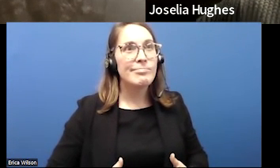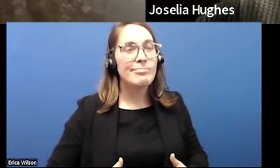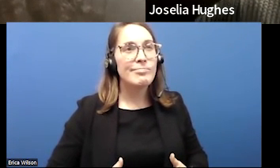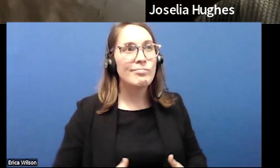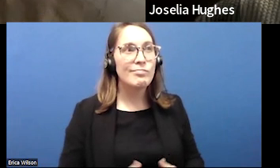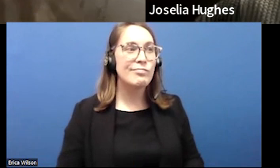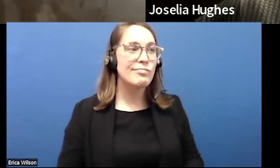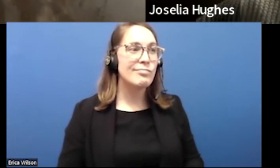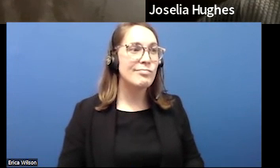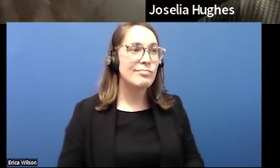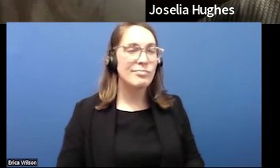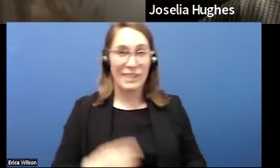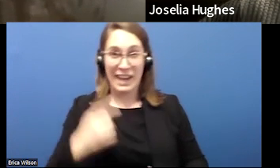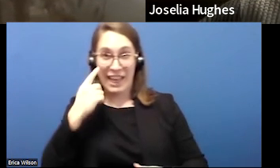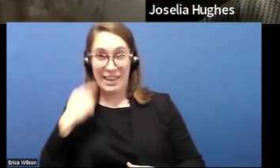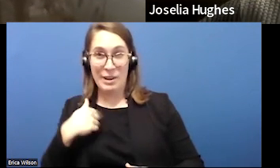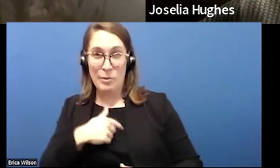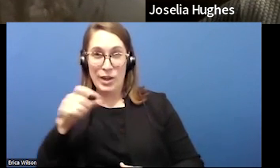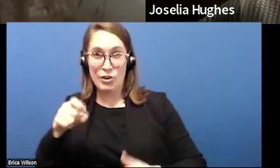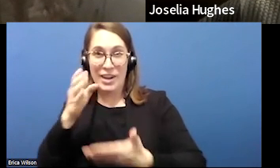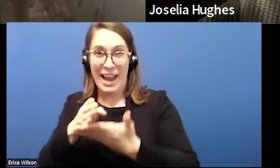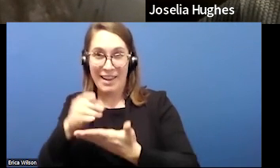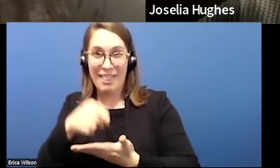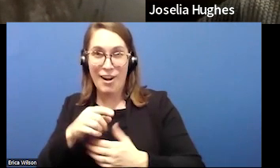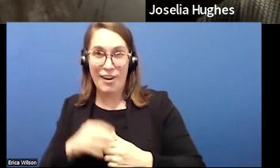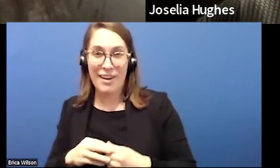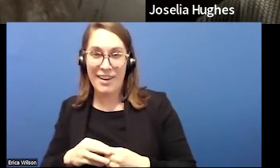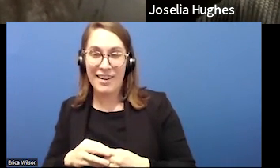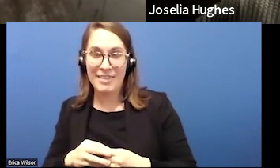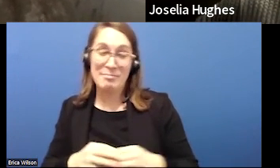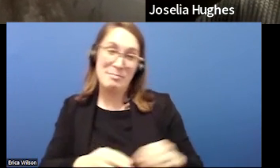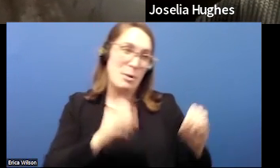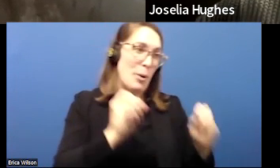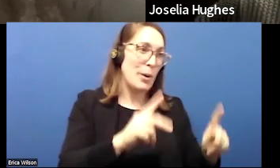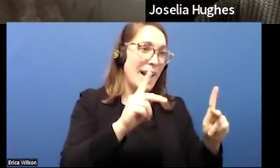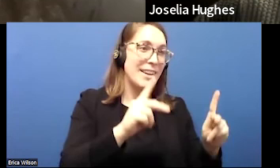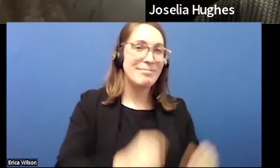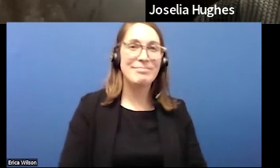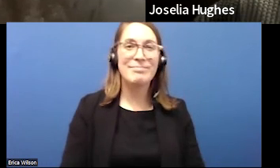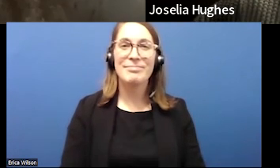I think we should end there. Oh, okay.